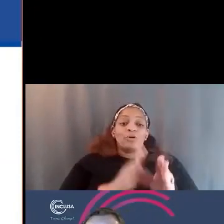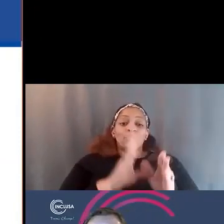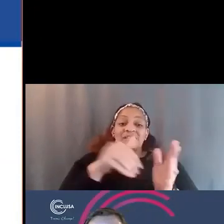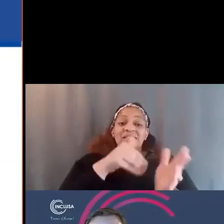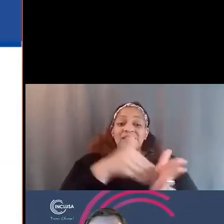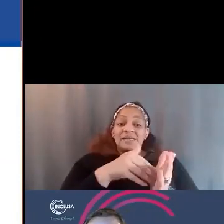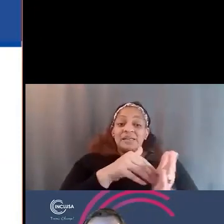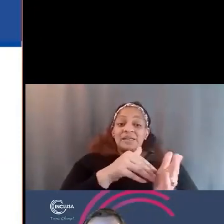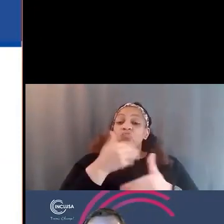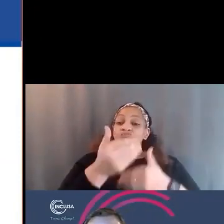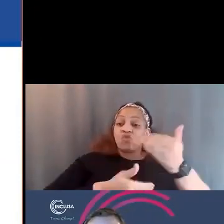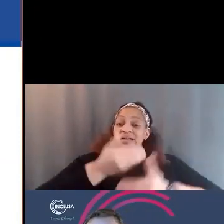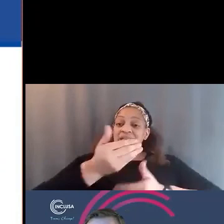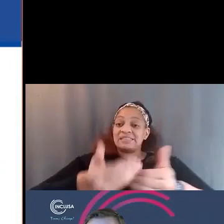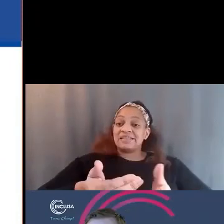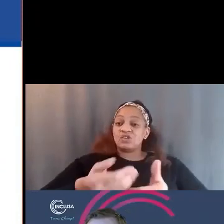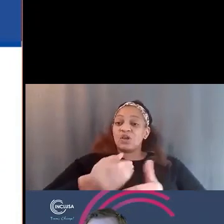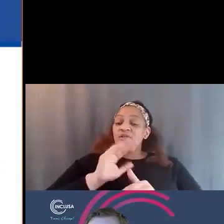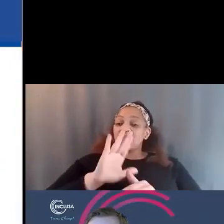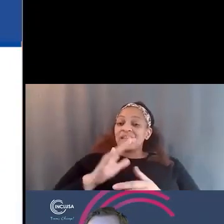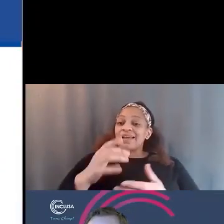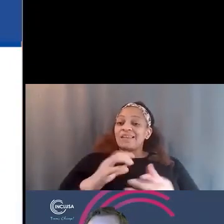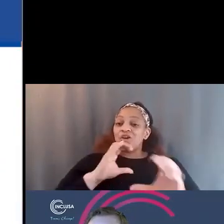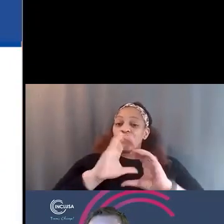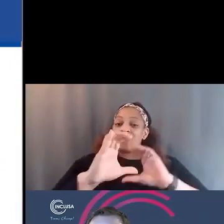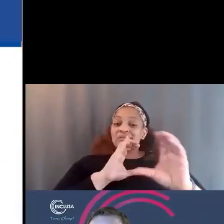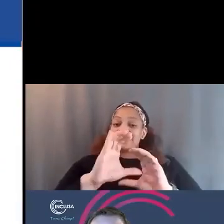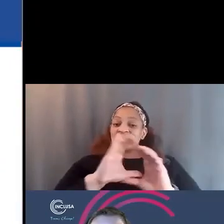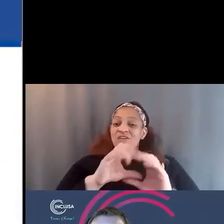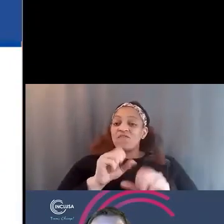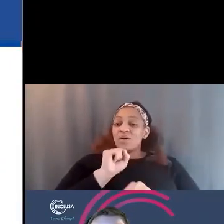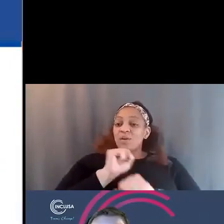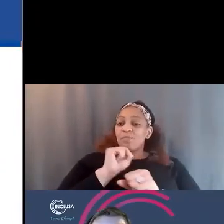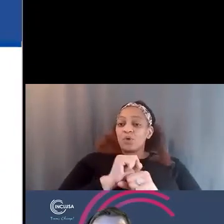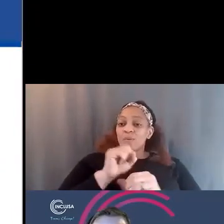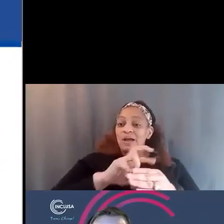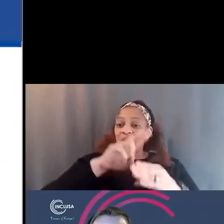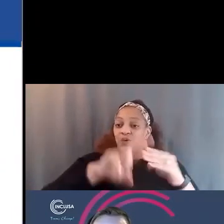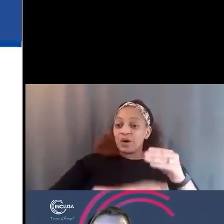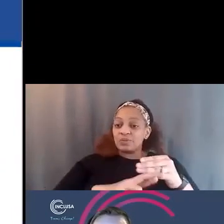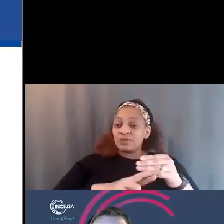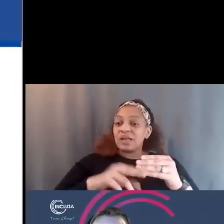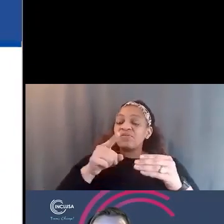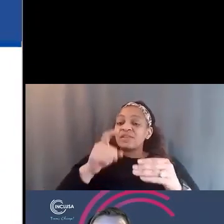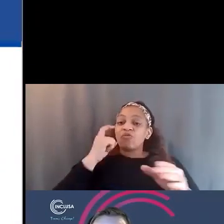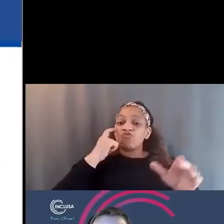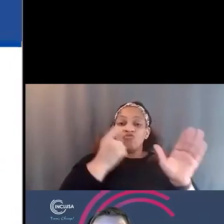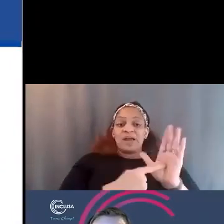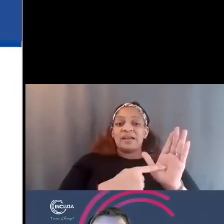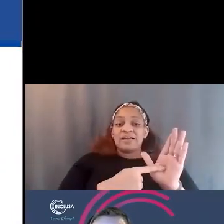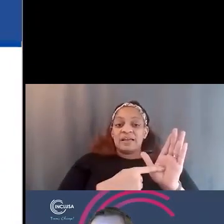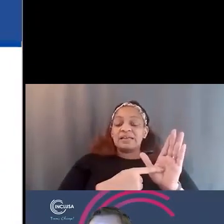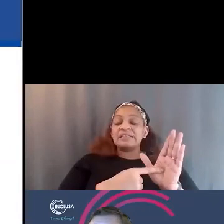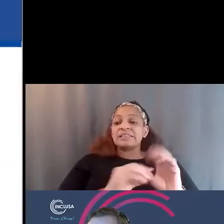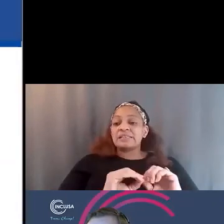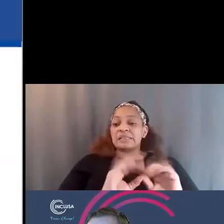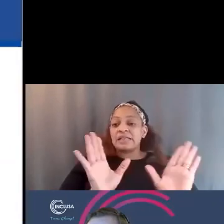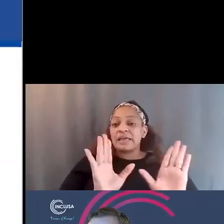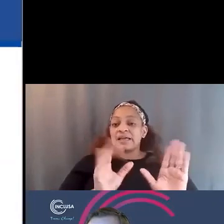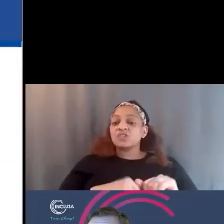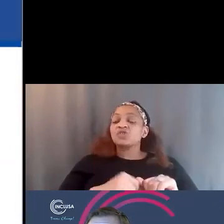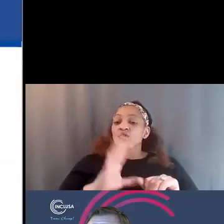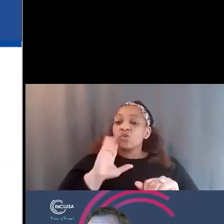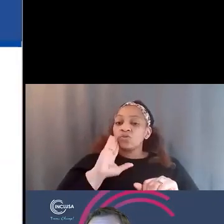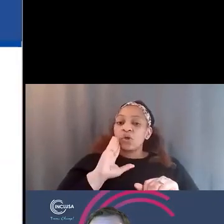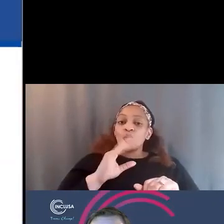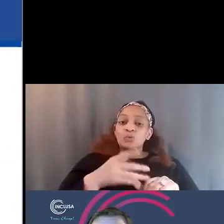you know, and having conversations around employment outcomes, you know, they're able to recognize that can be a tension and